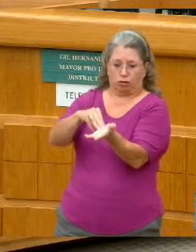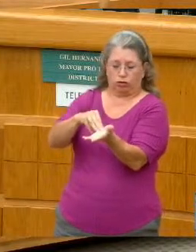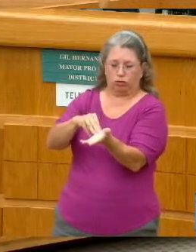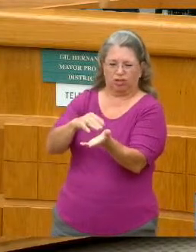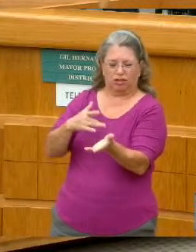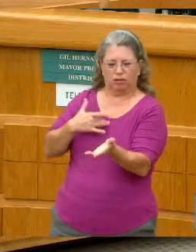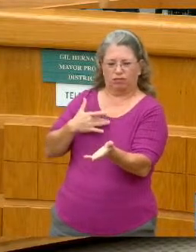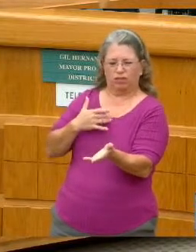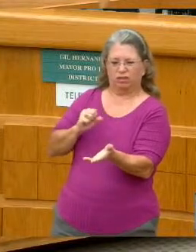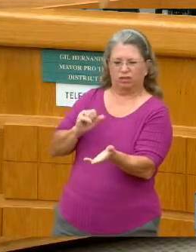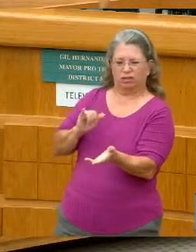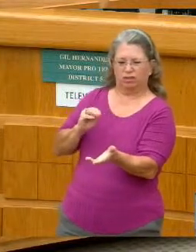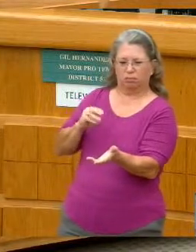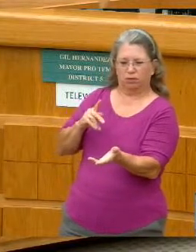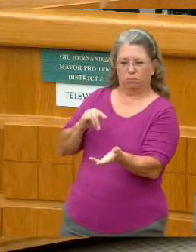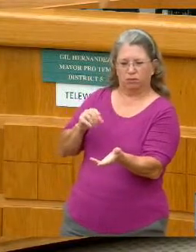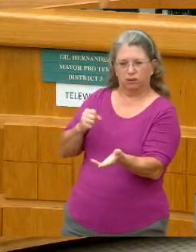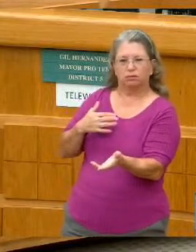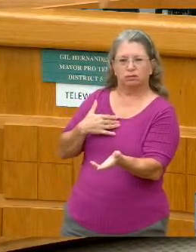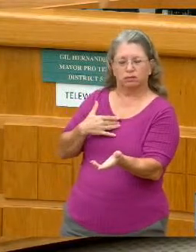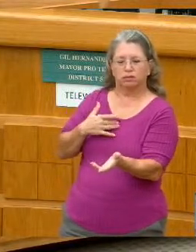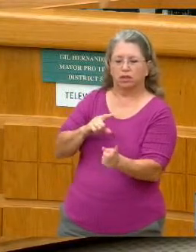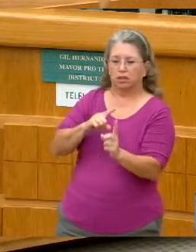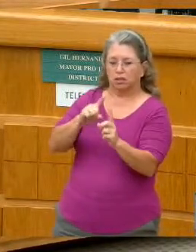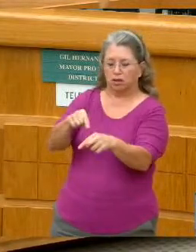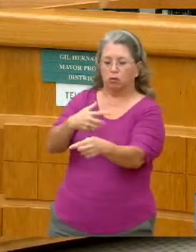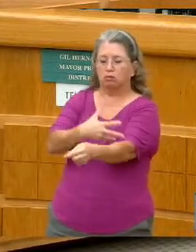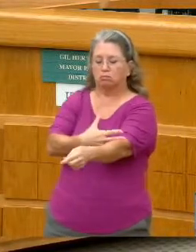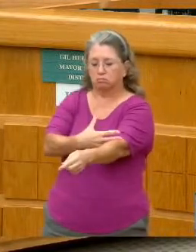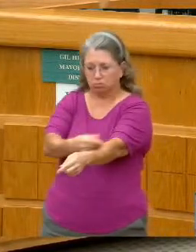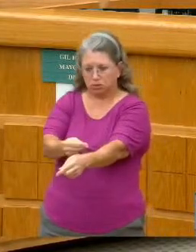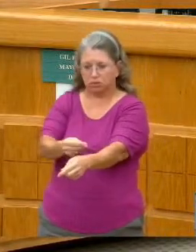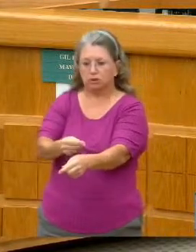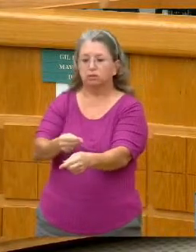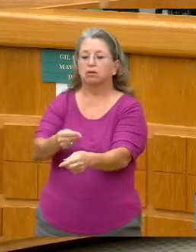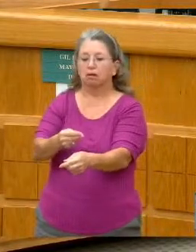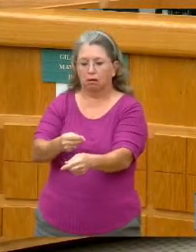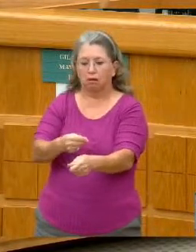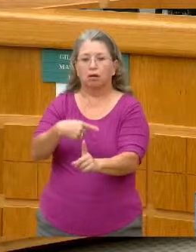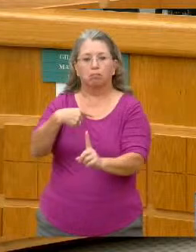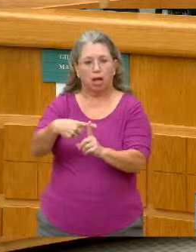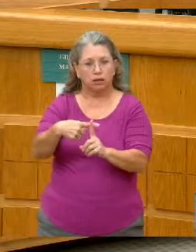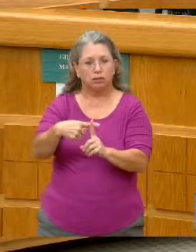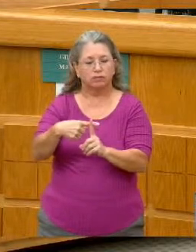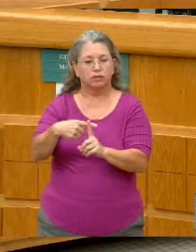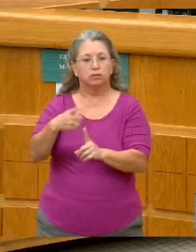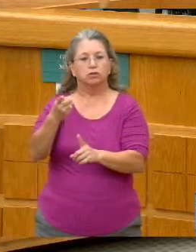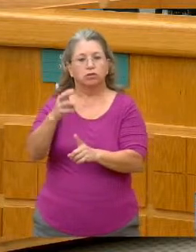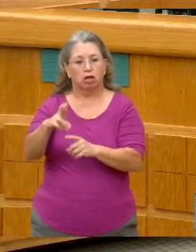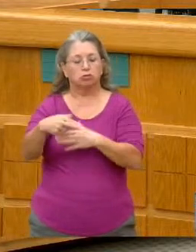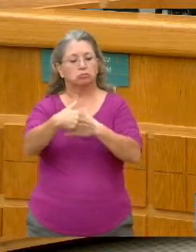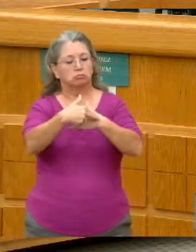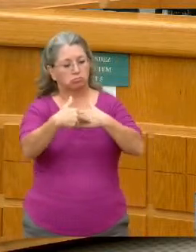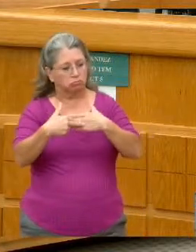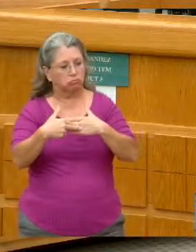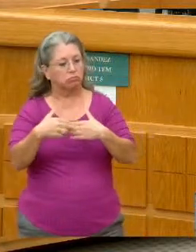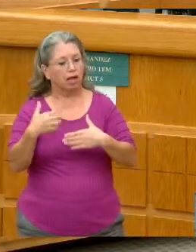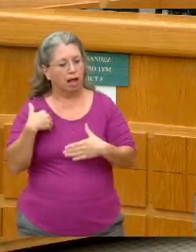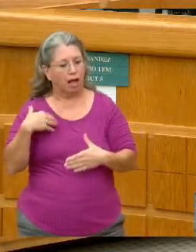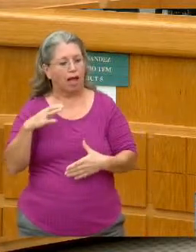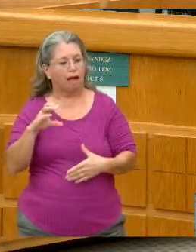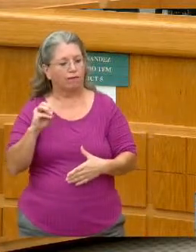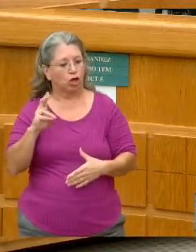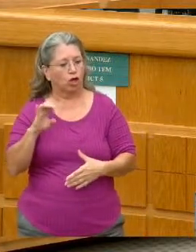an antigen test or an antibody test and it comes back positive and the doctor diagnoses you as having COVID, that's a